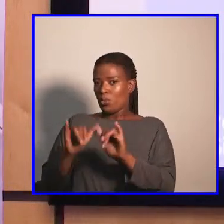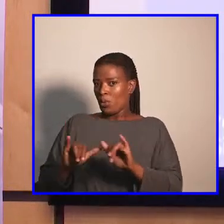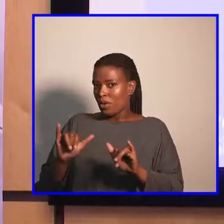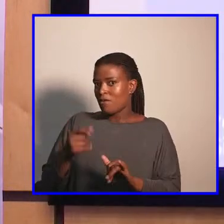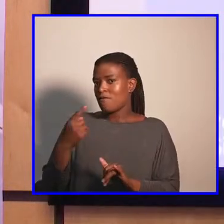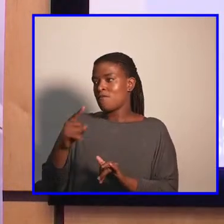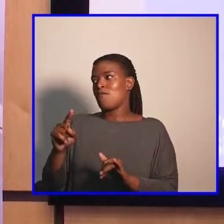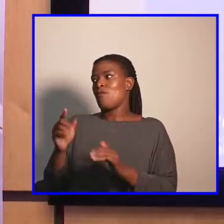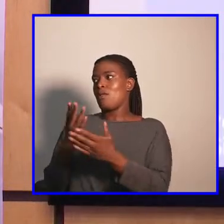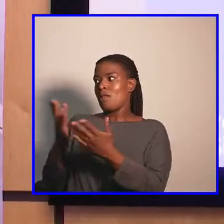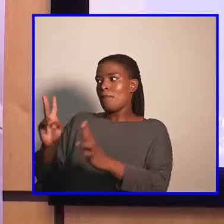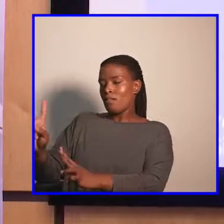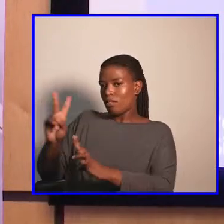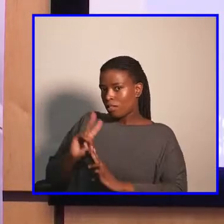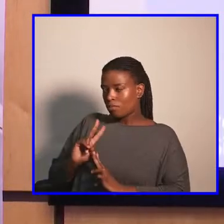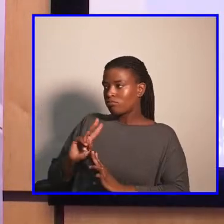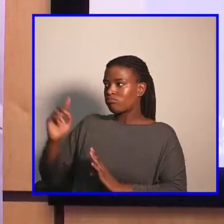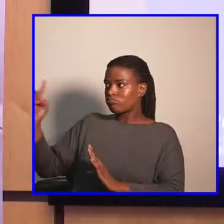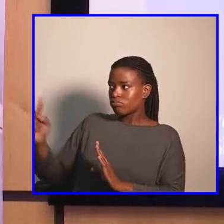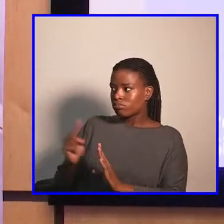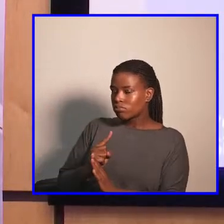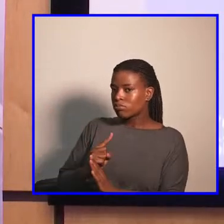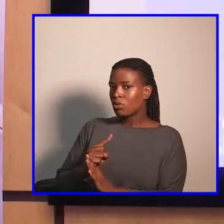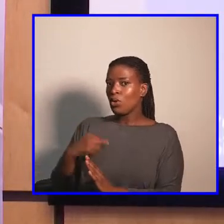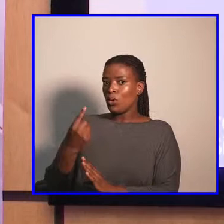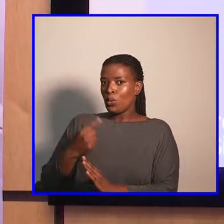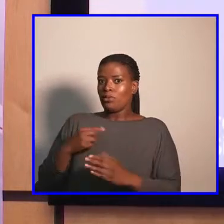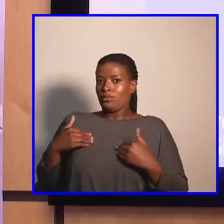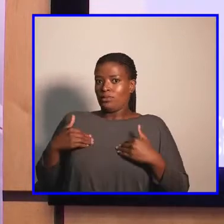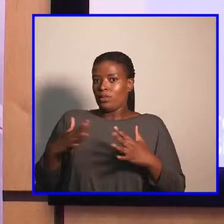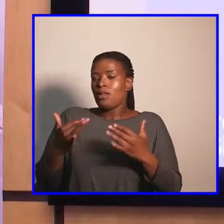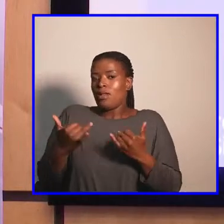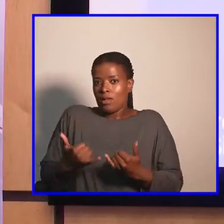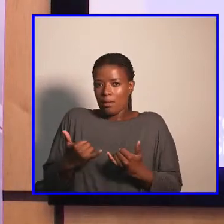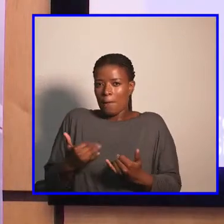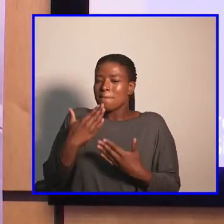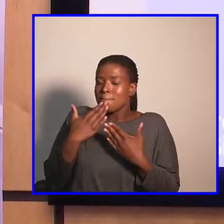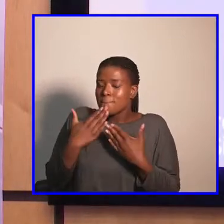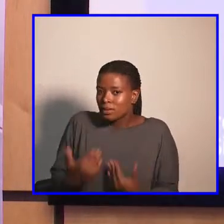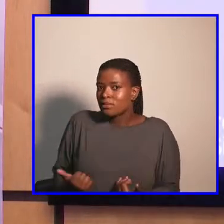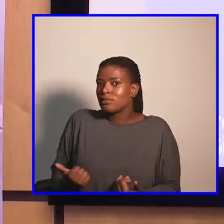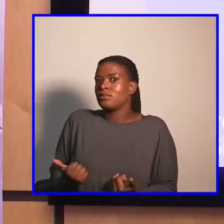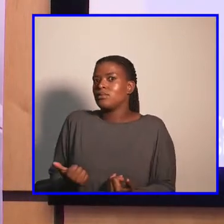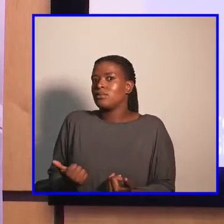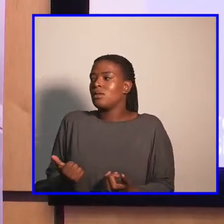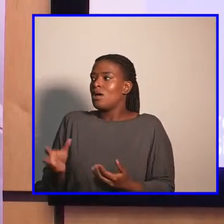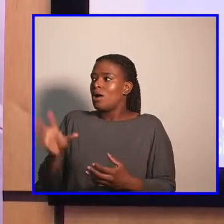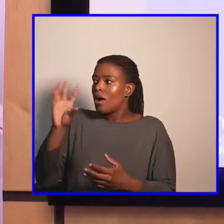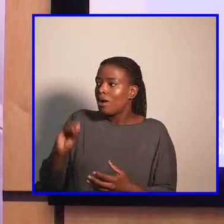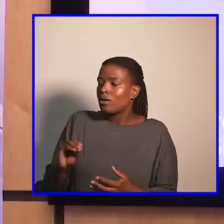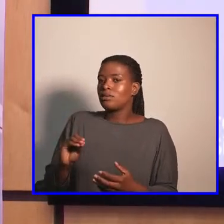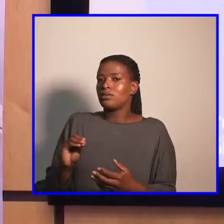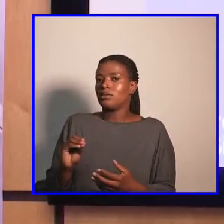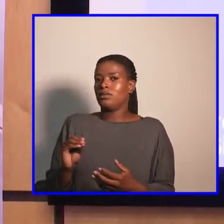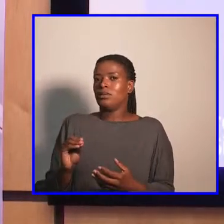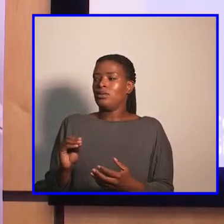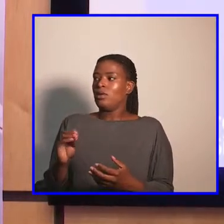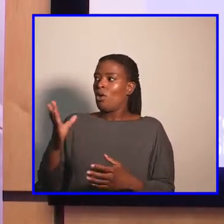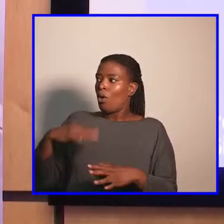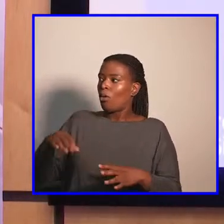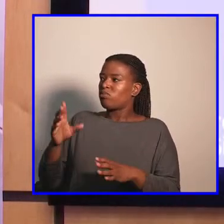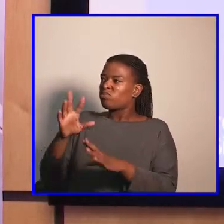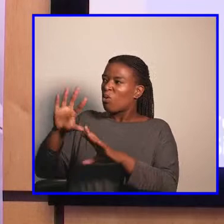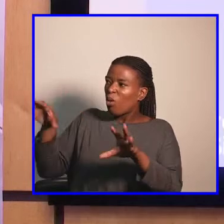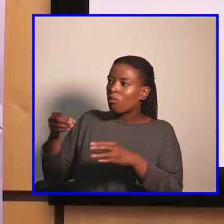Media colleagues, we're going to start now. And can I please ask everybody to get into the room